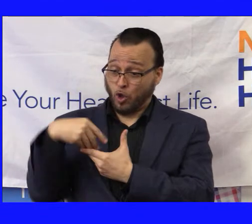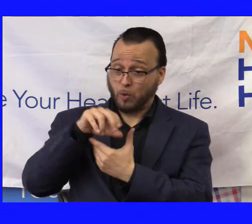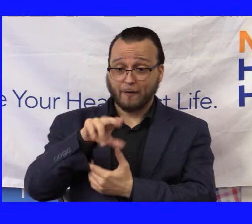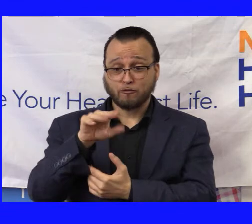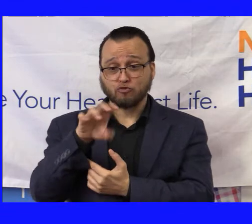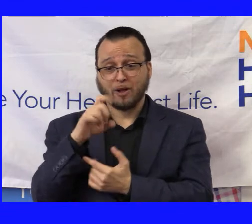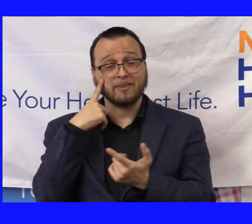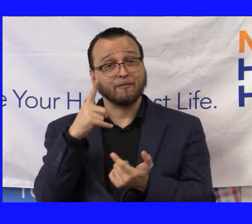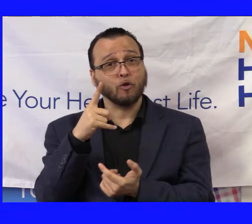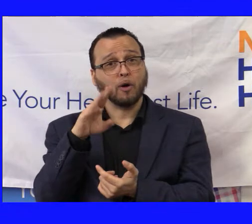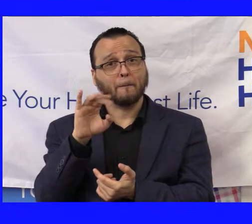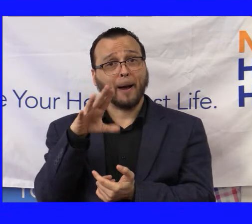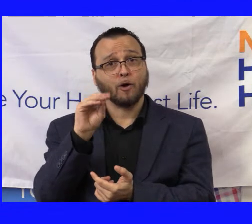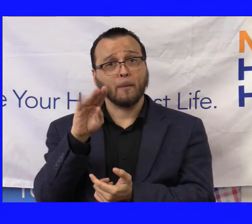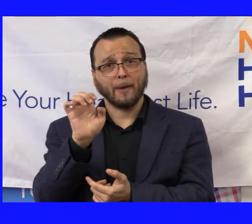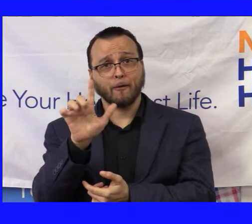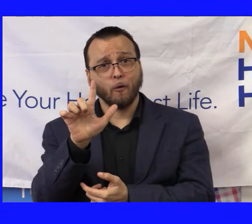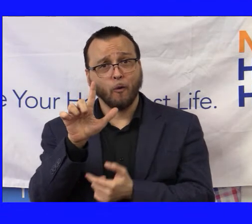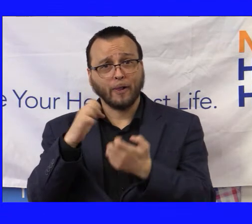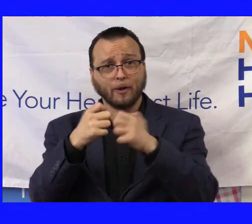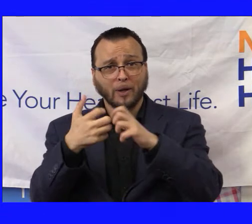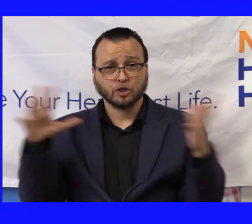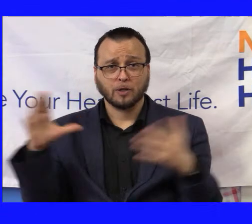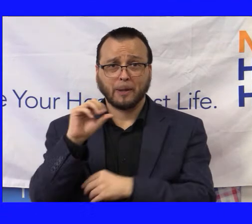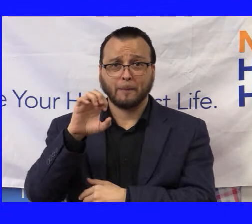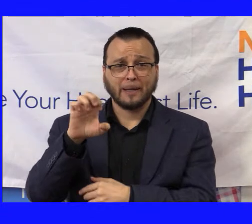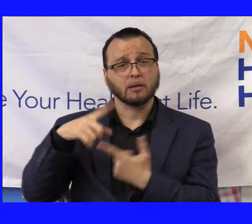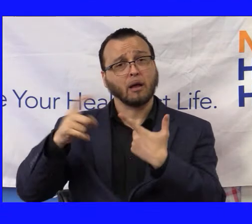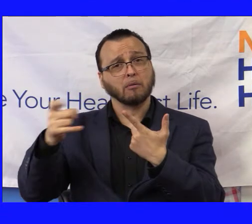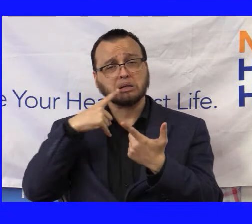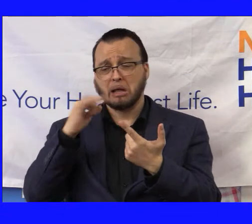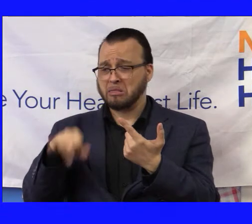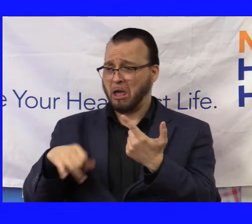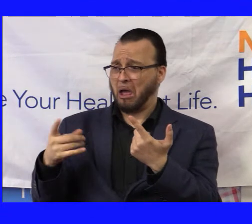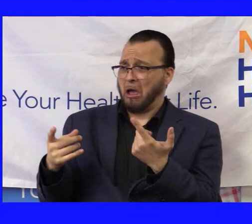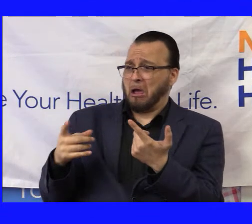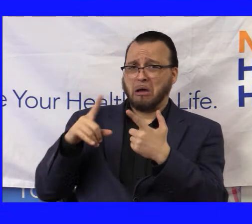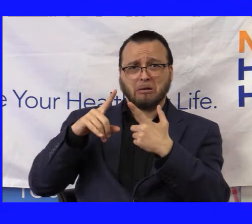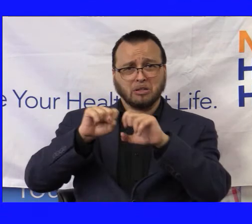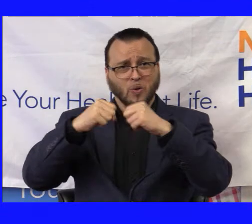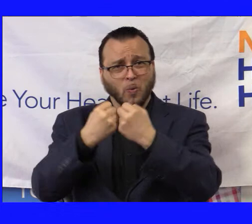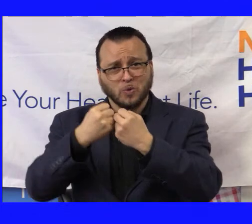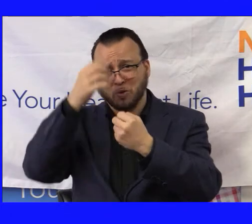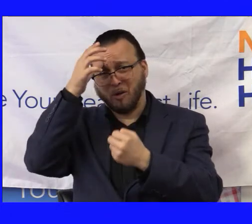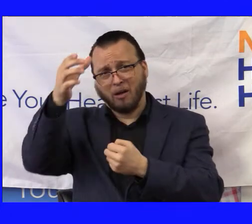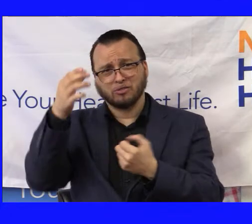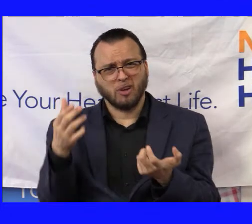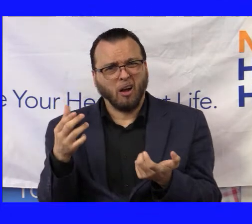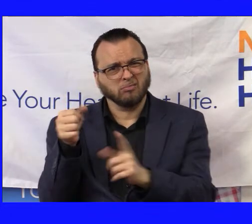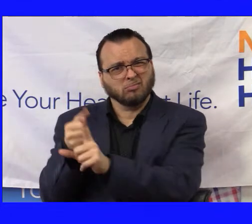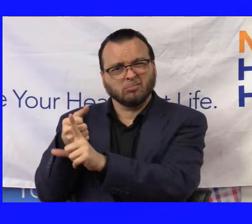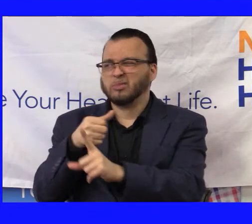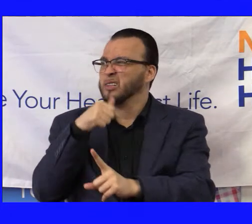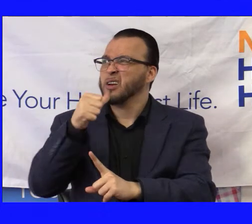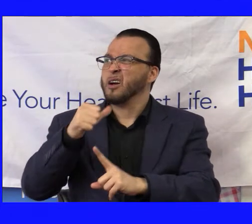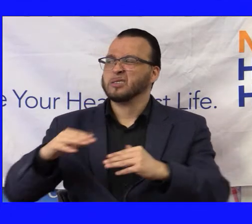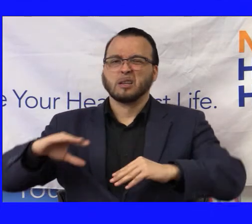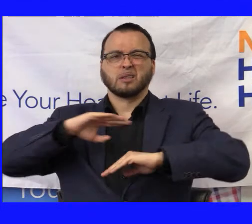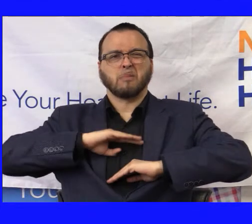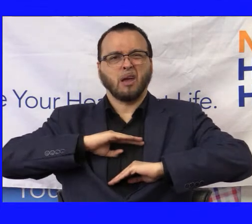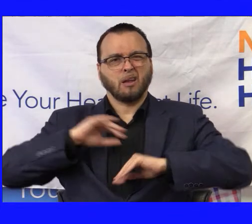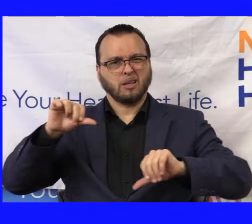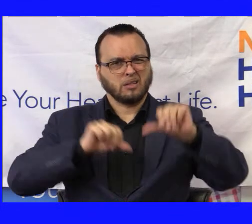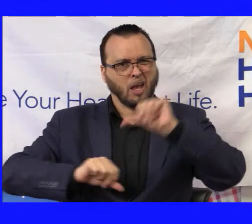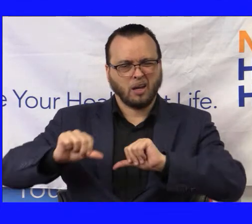biomedical equation, acting as a biological proxy and not the subjective social construct that it is, did not meet the scientific rigor at health and